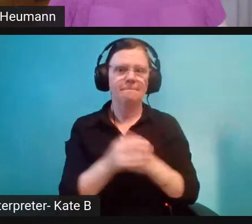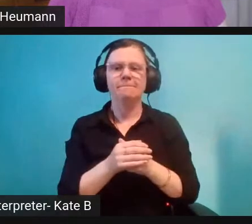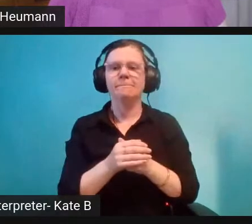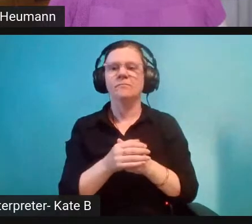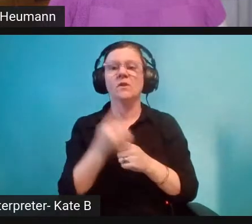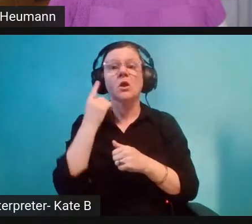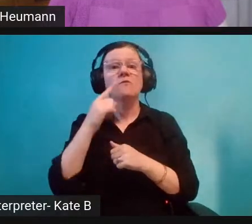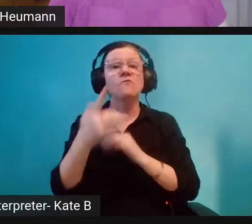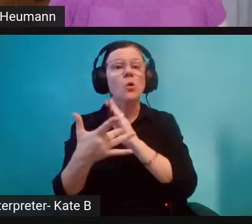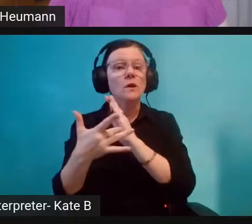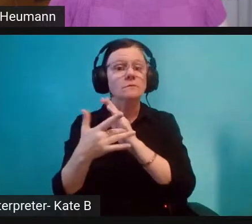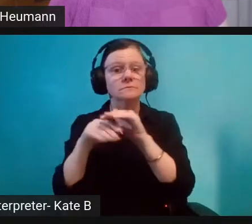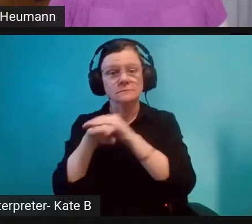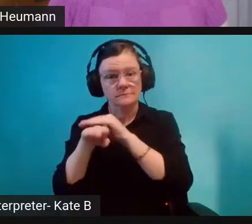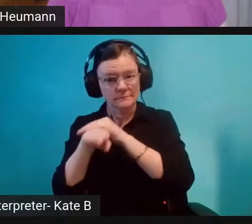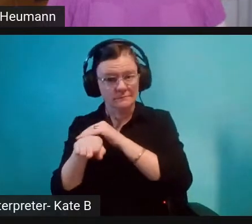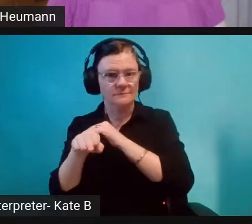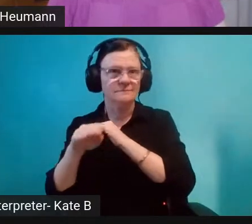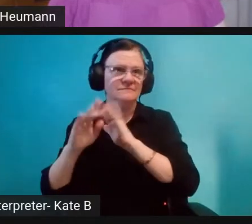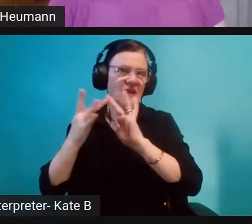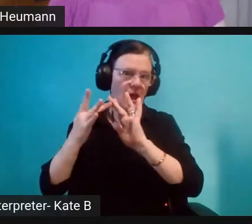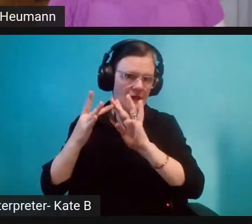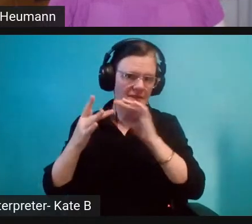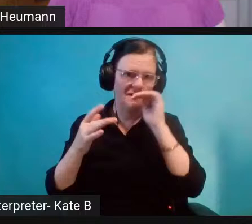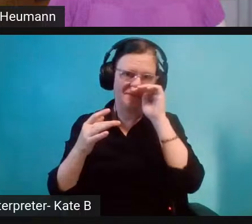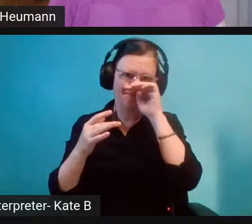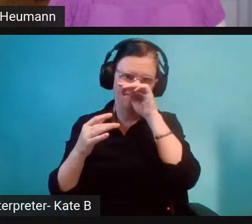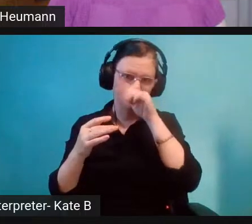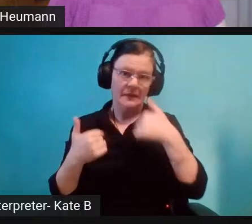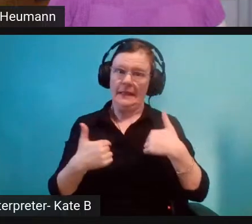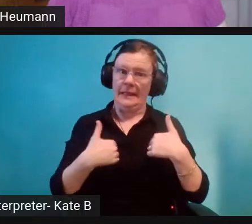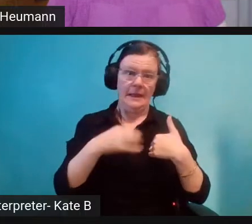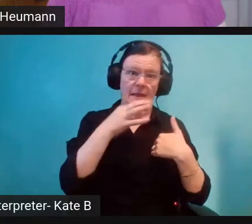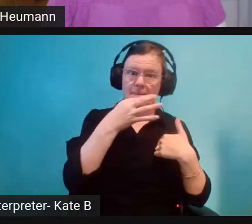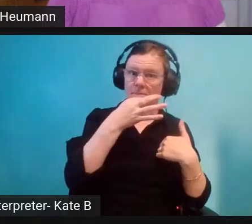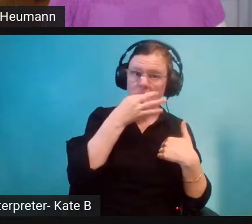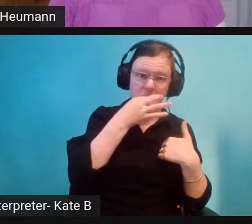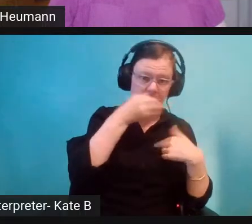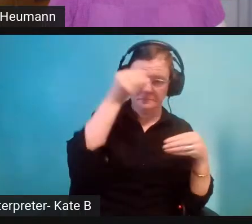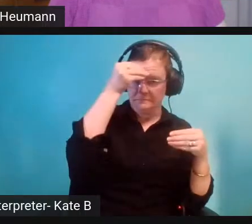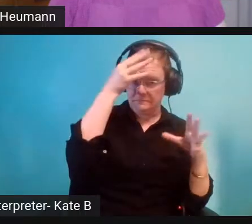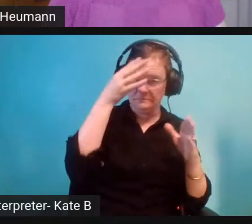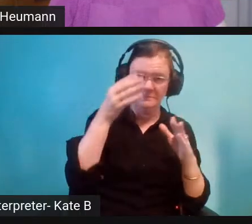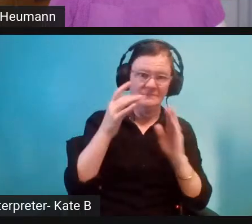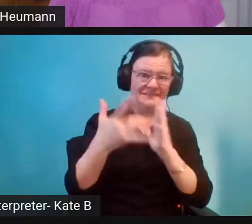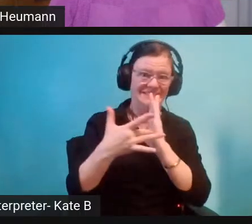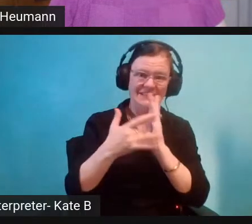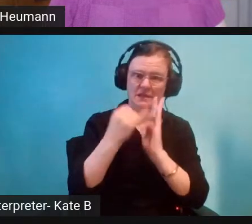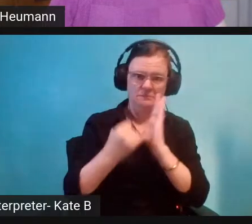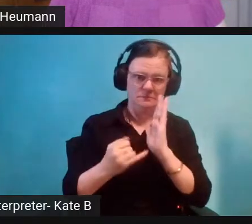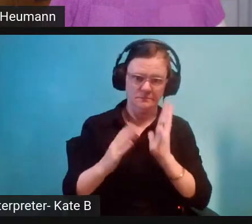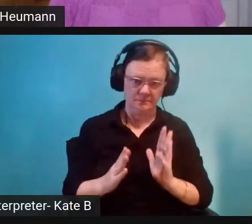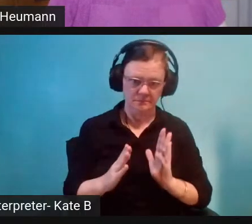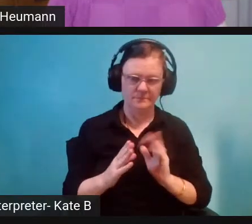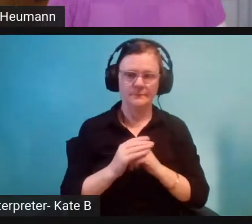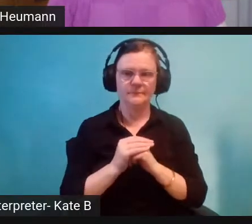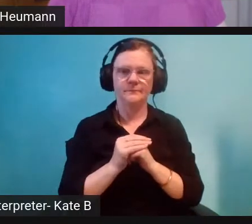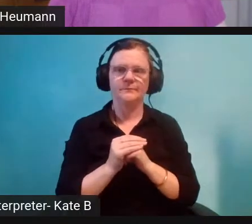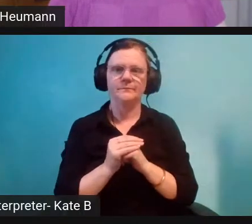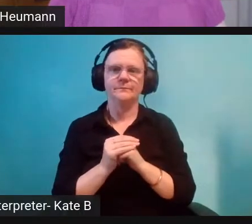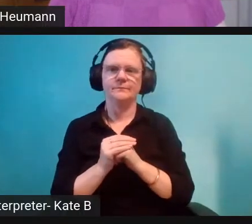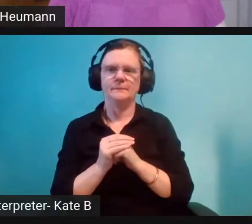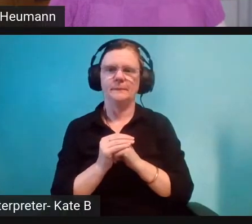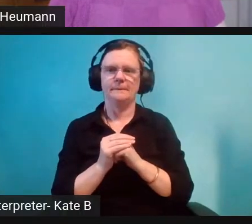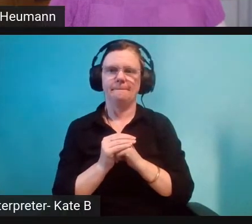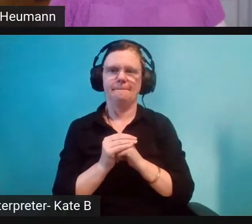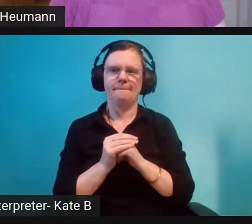information technology, as an example, and I am not a designer, but really making sure